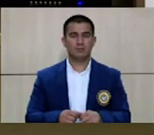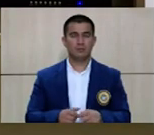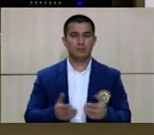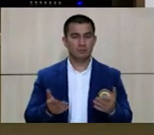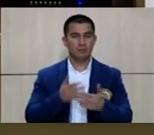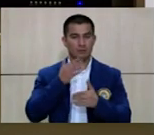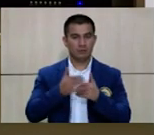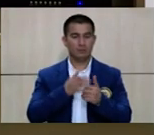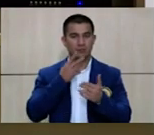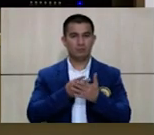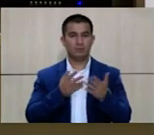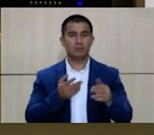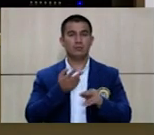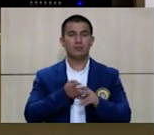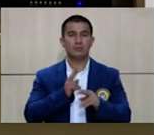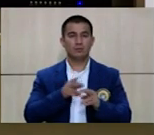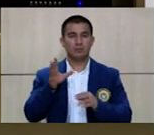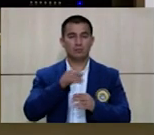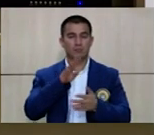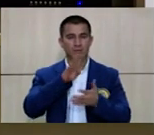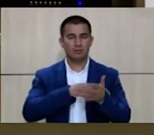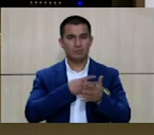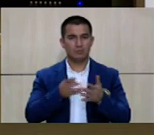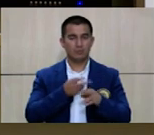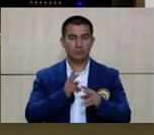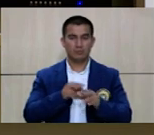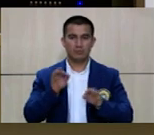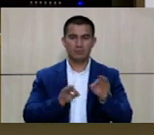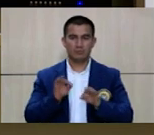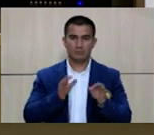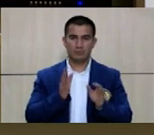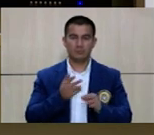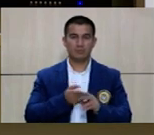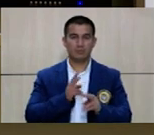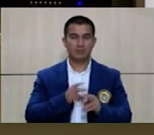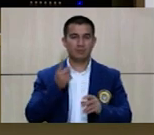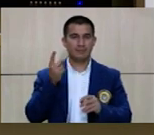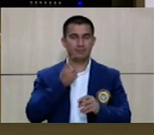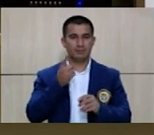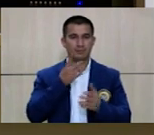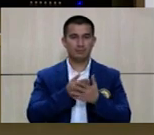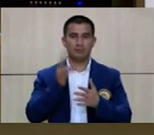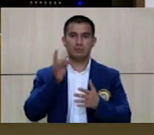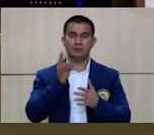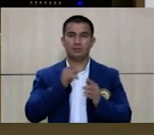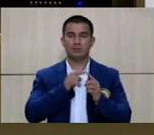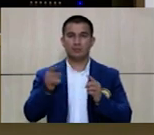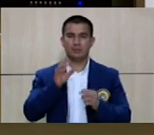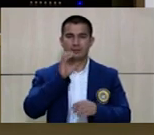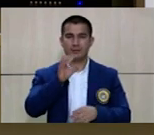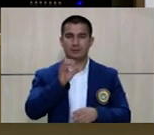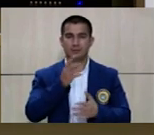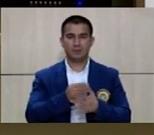Keling, jadval tuzib olaylik. Jadvalda nima aks etardi? Demak, avval masofa S,